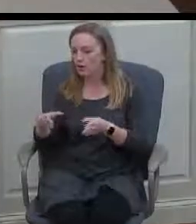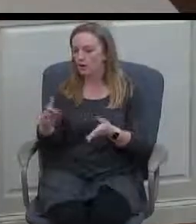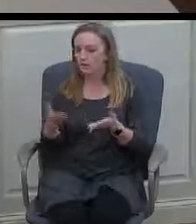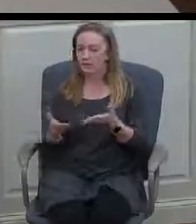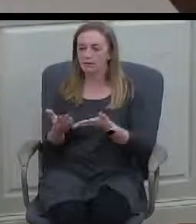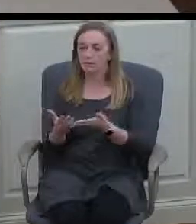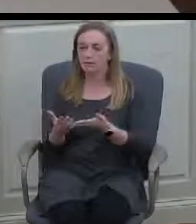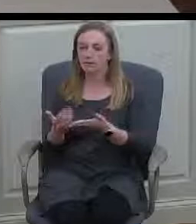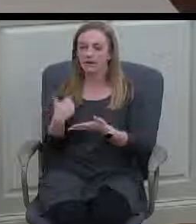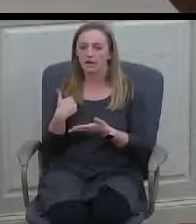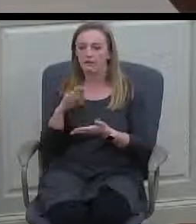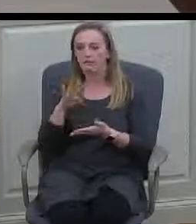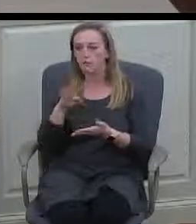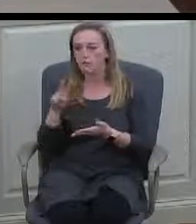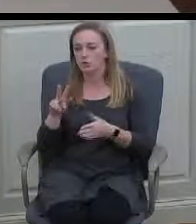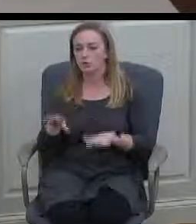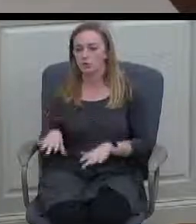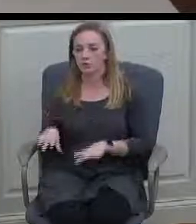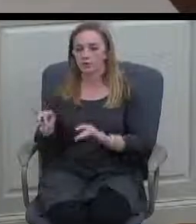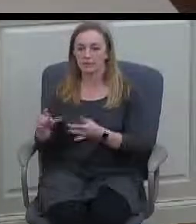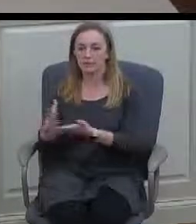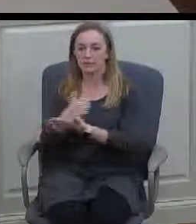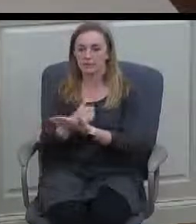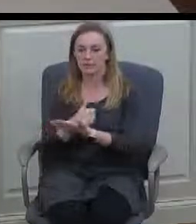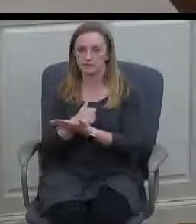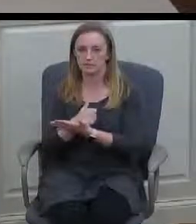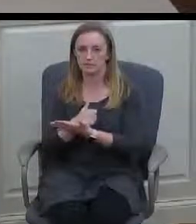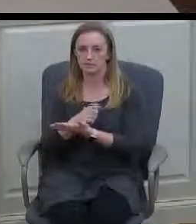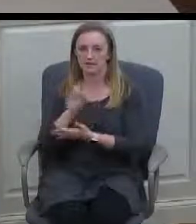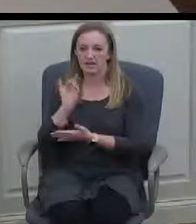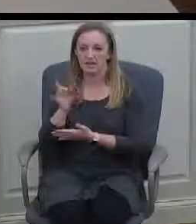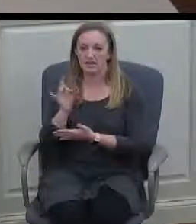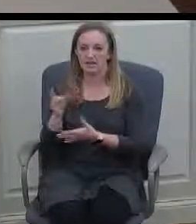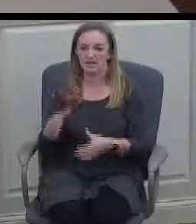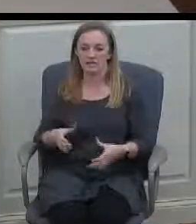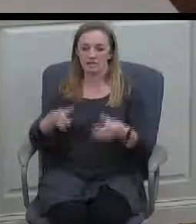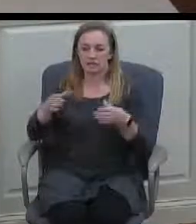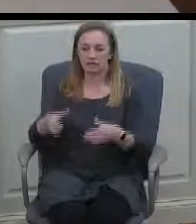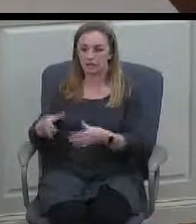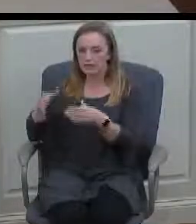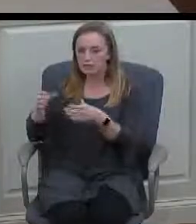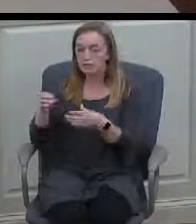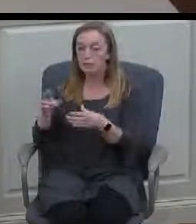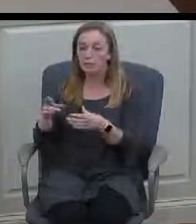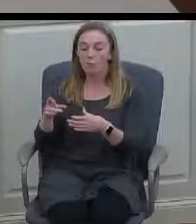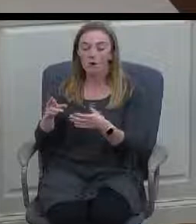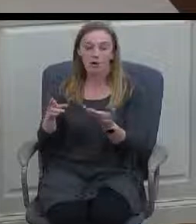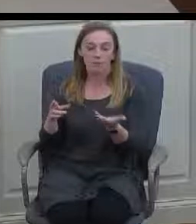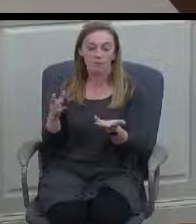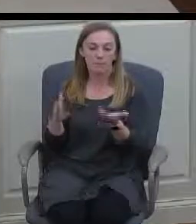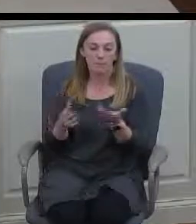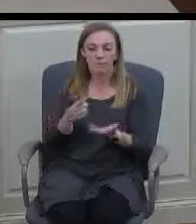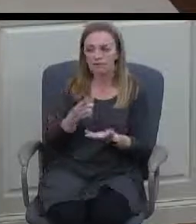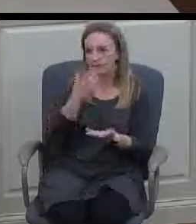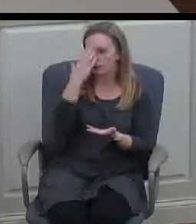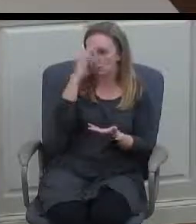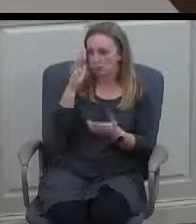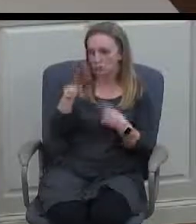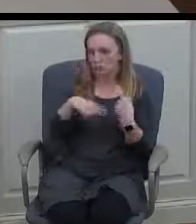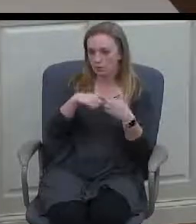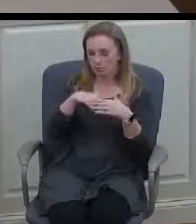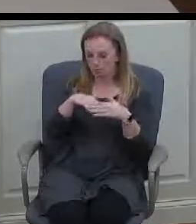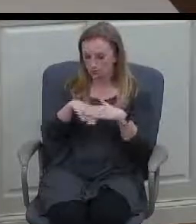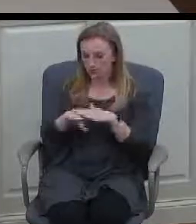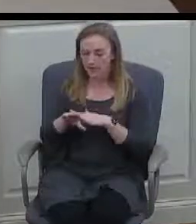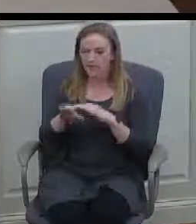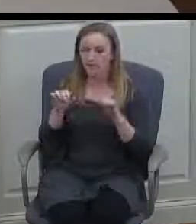42 pickups that has, 80 cans, or they don't know if, going in,